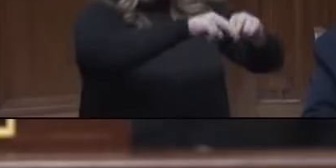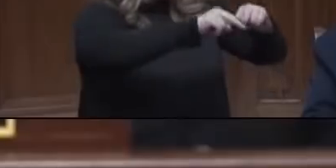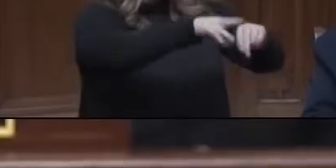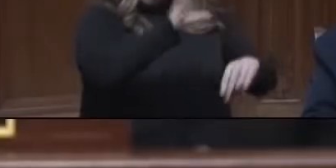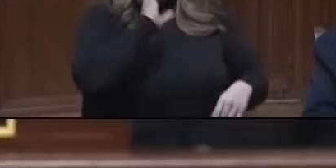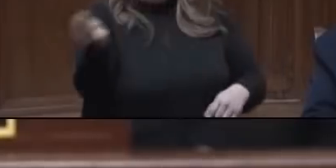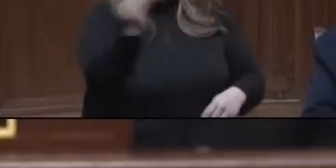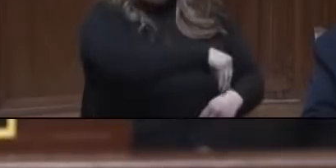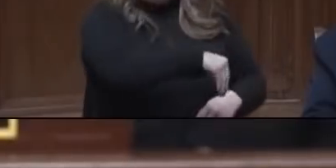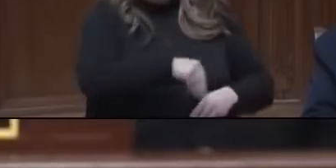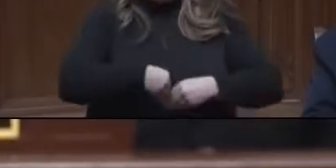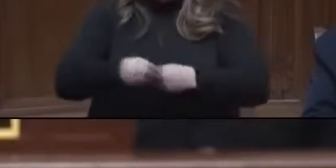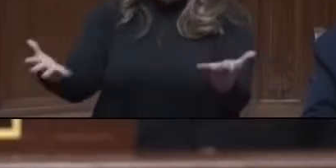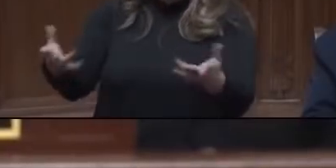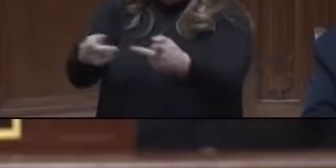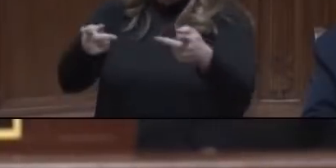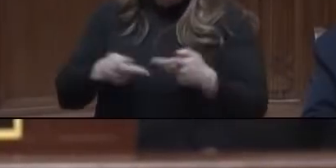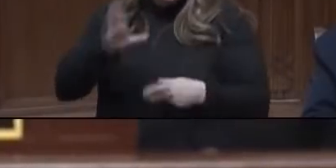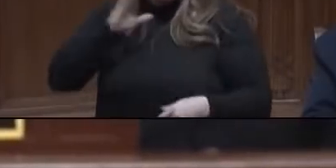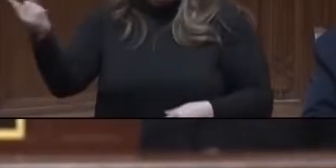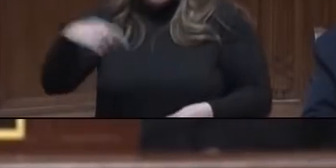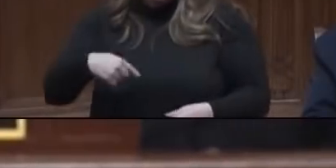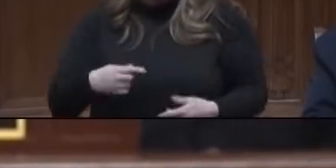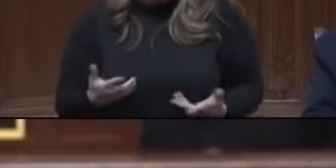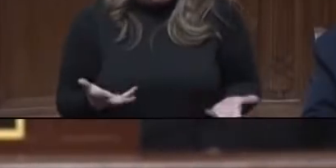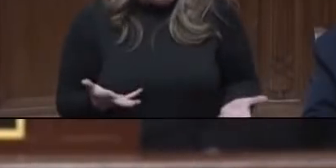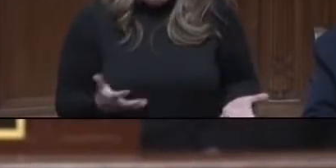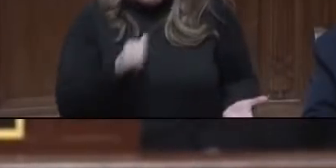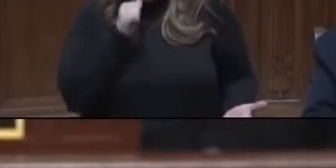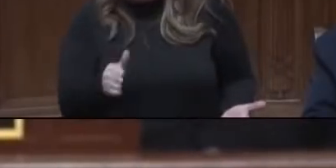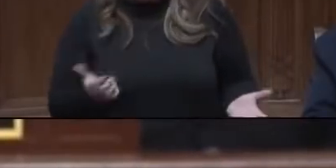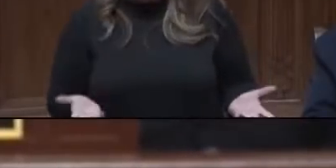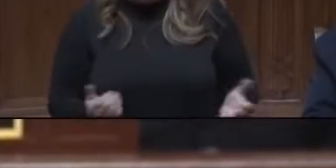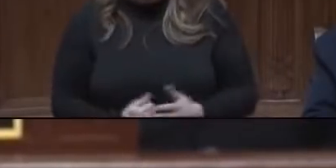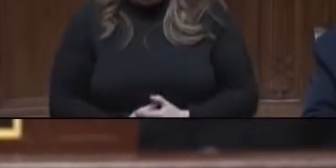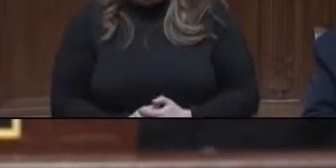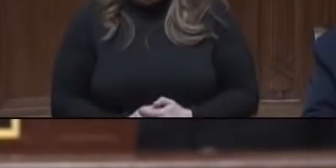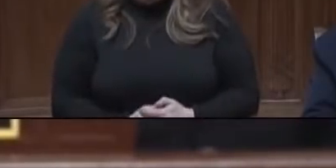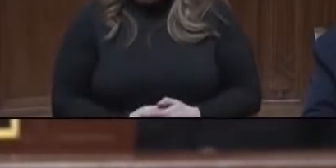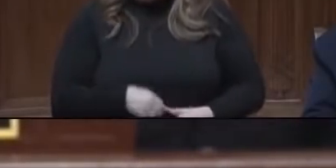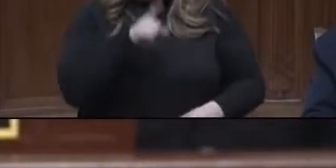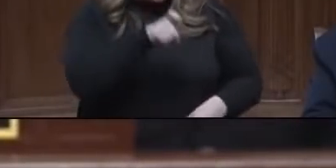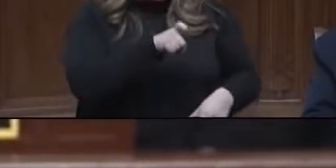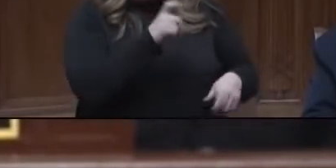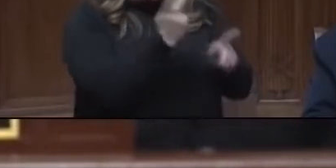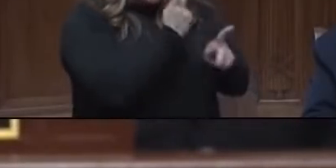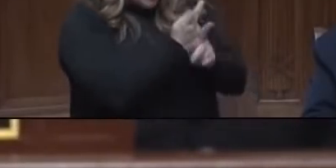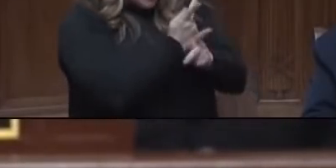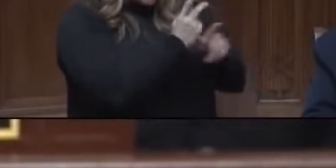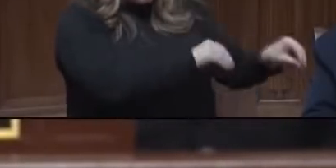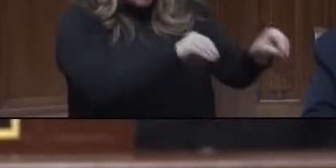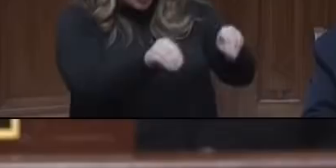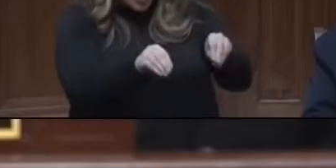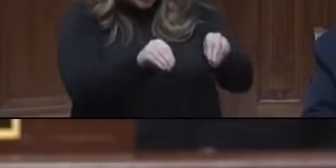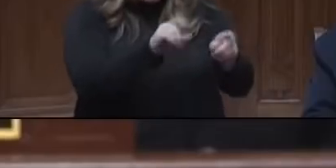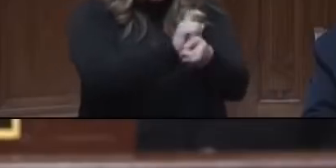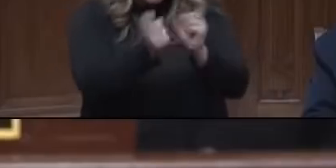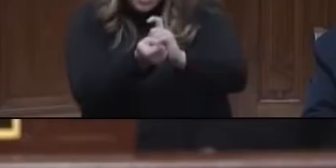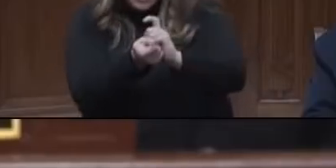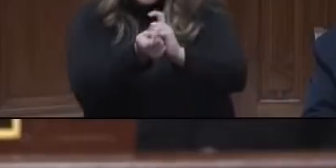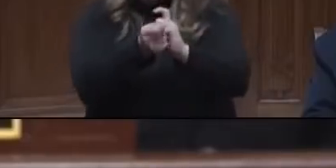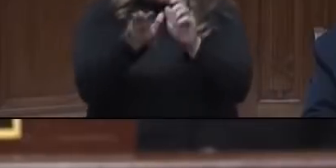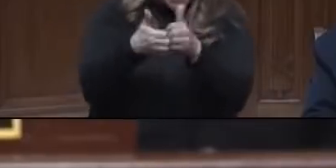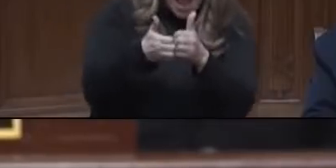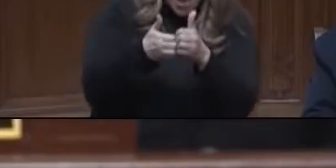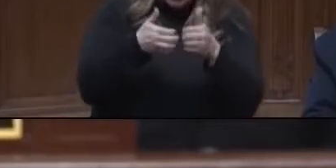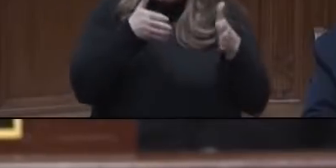a field and they'll come. And they didn't. And they didn't. And we had to be nimble, and we had to move, and we had to change our techniques of the